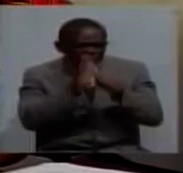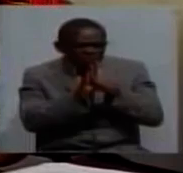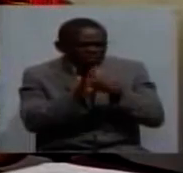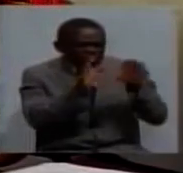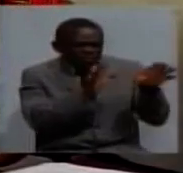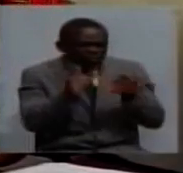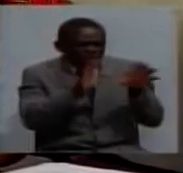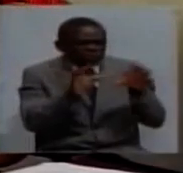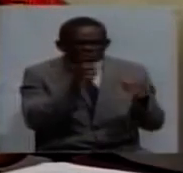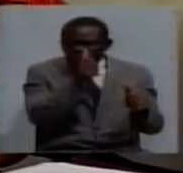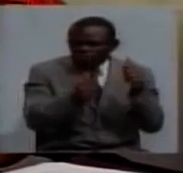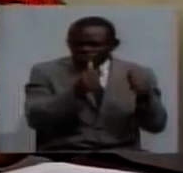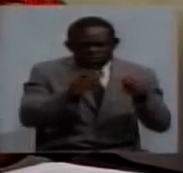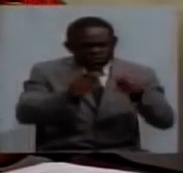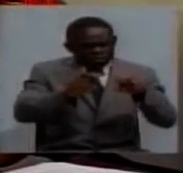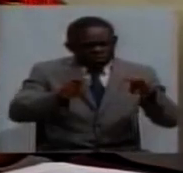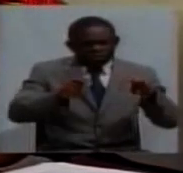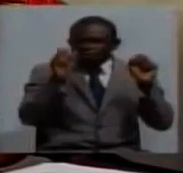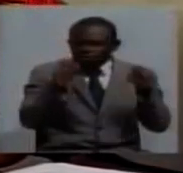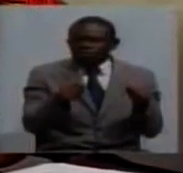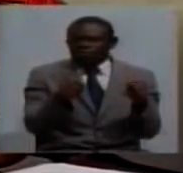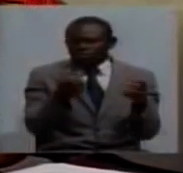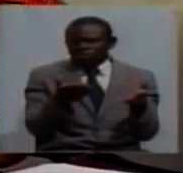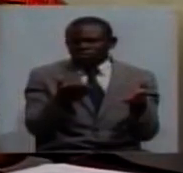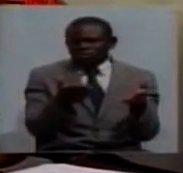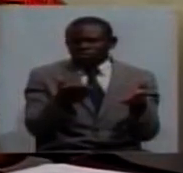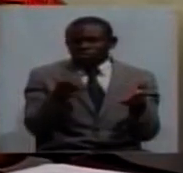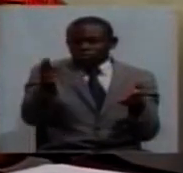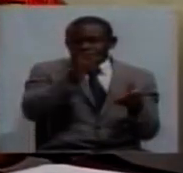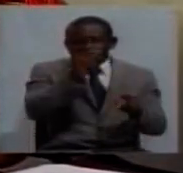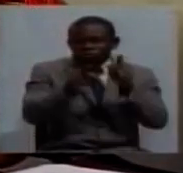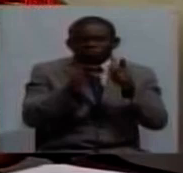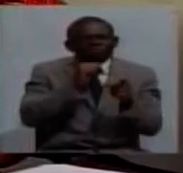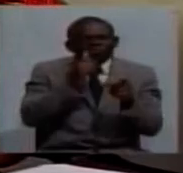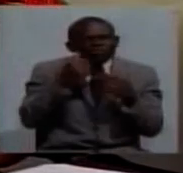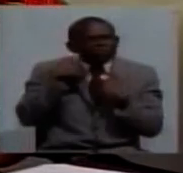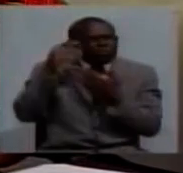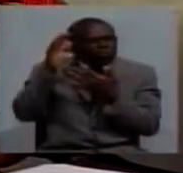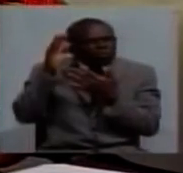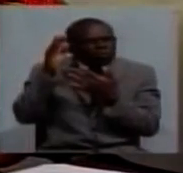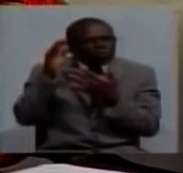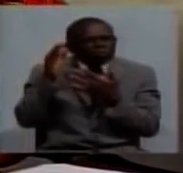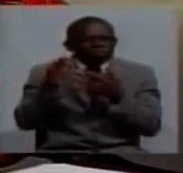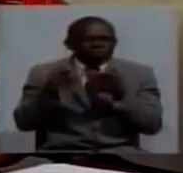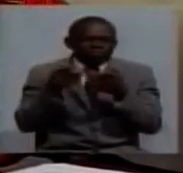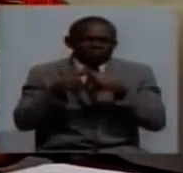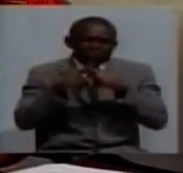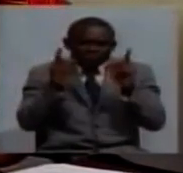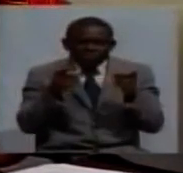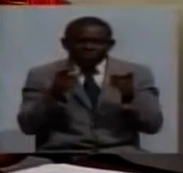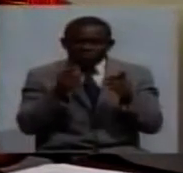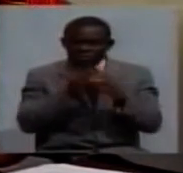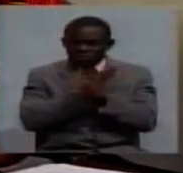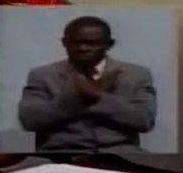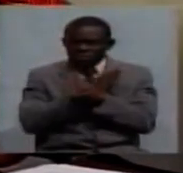point B. And even though you may be pessimistic, I think we have moved. If you look at the history of this country, at